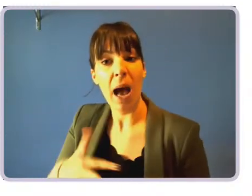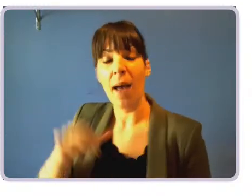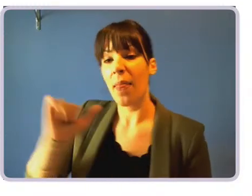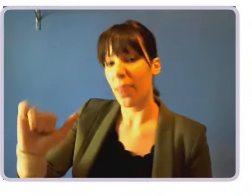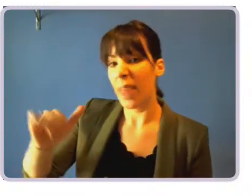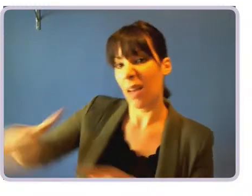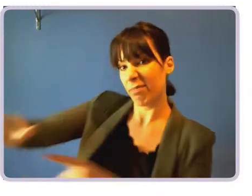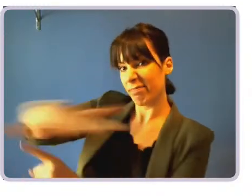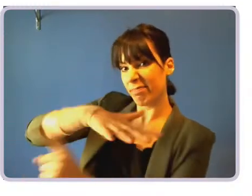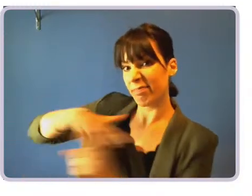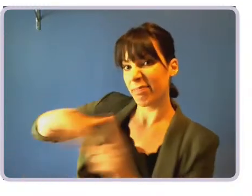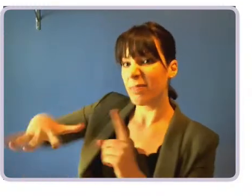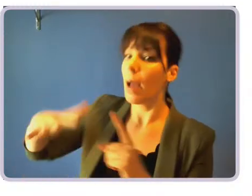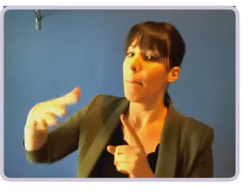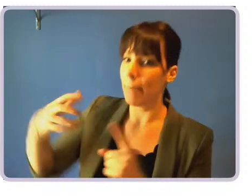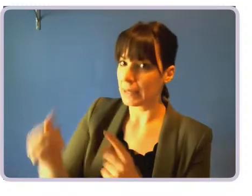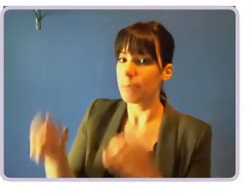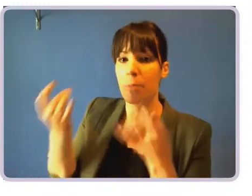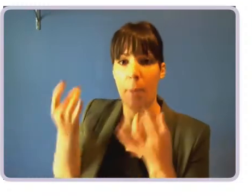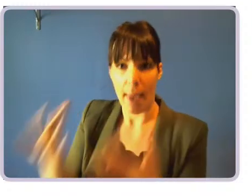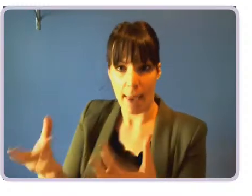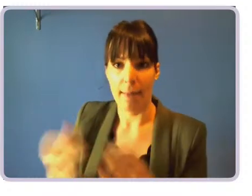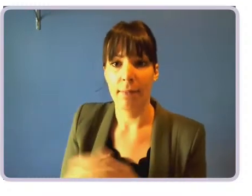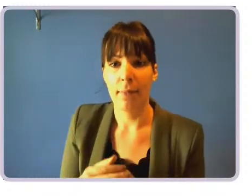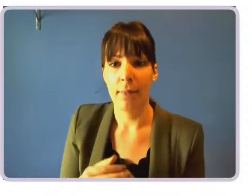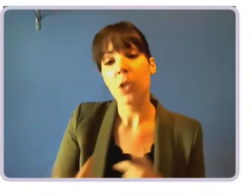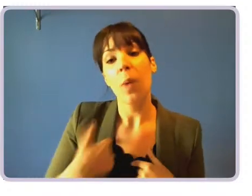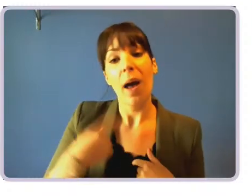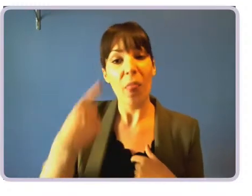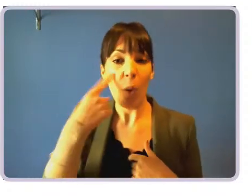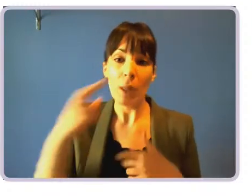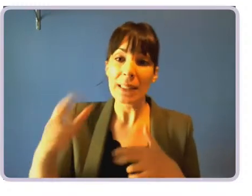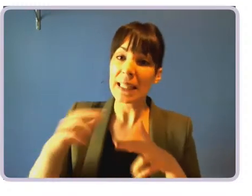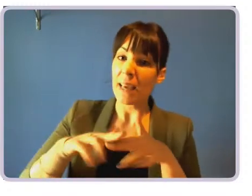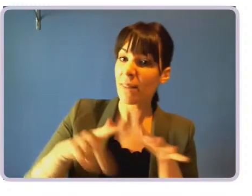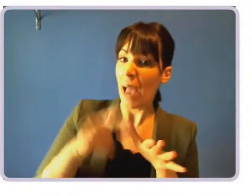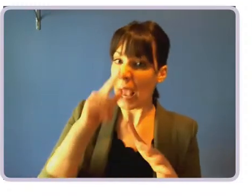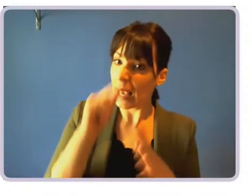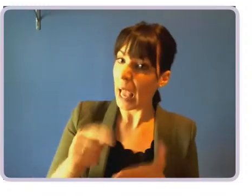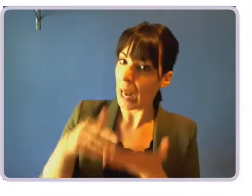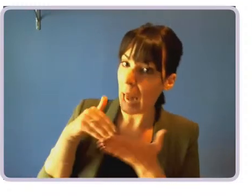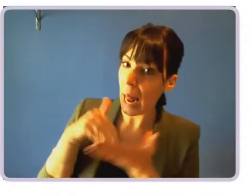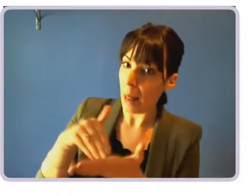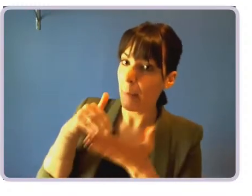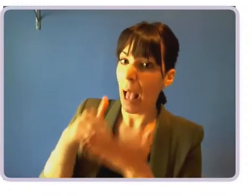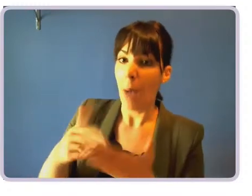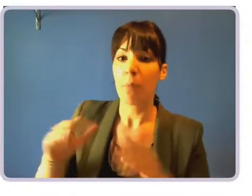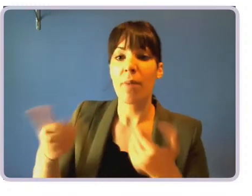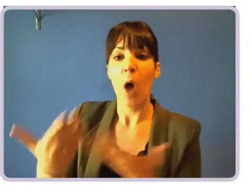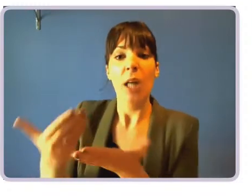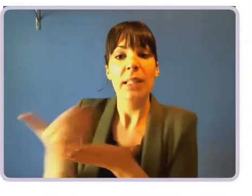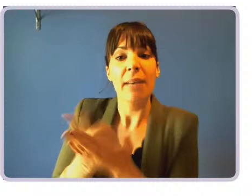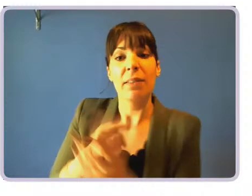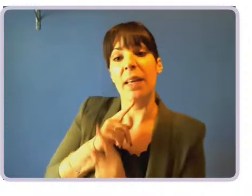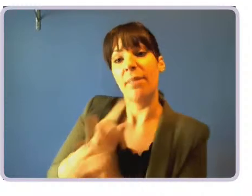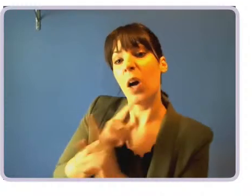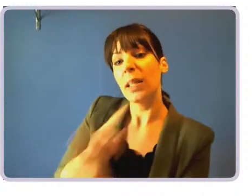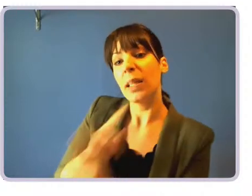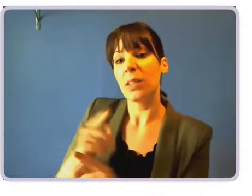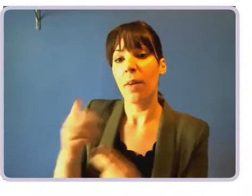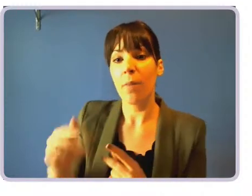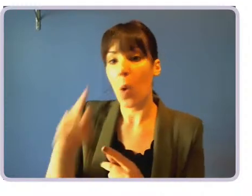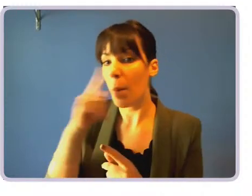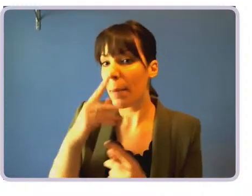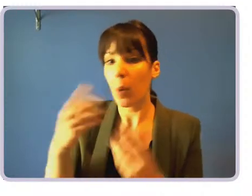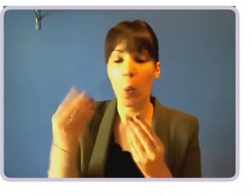yes, CFA could assist with bushfire safety advice and help residents who have a disability, chronic medical condition or are older,